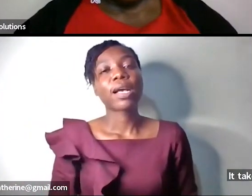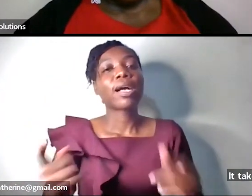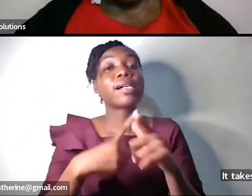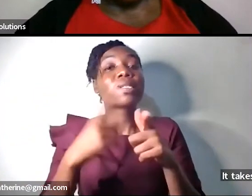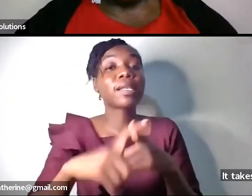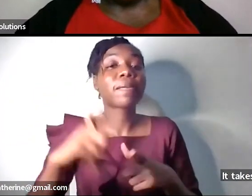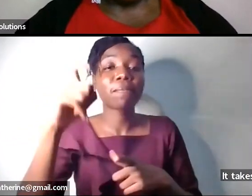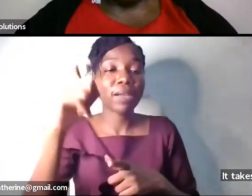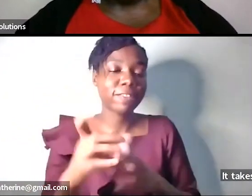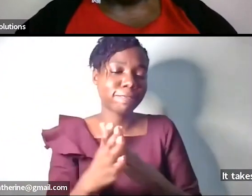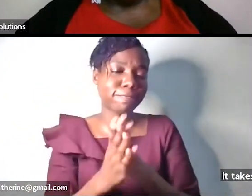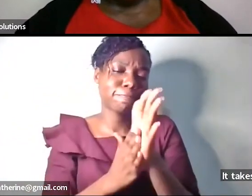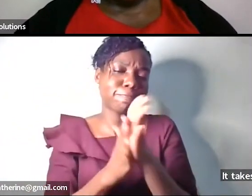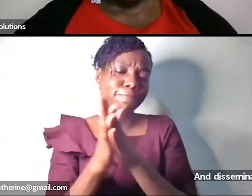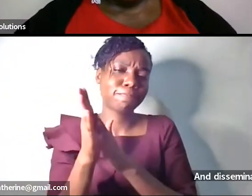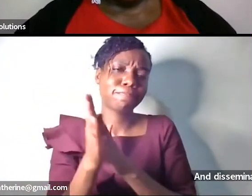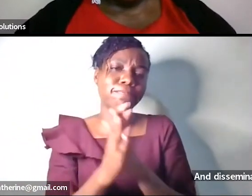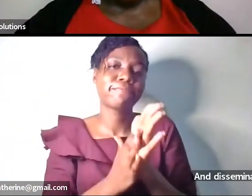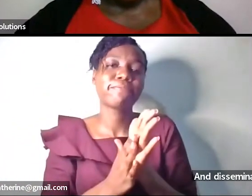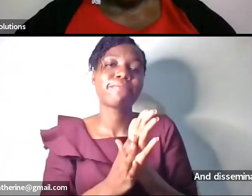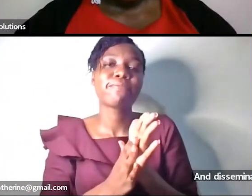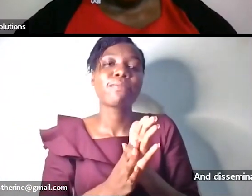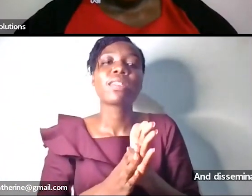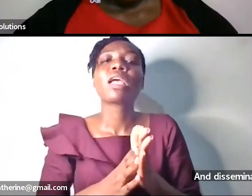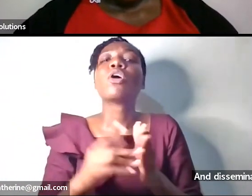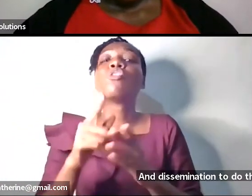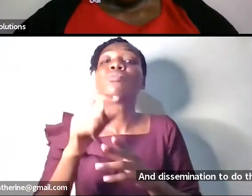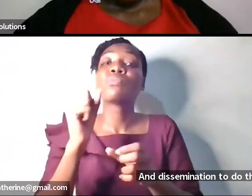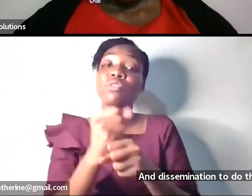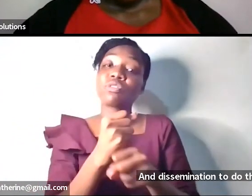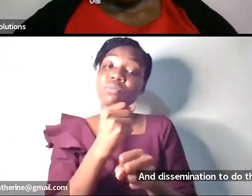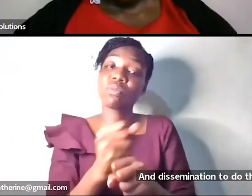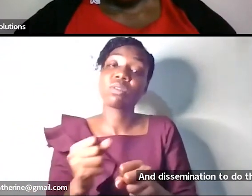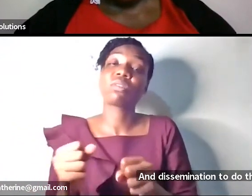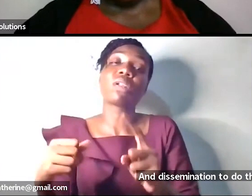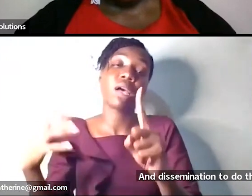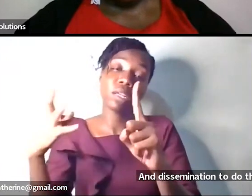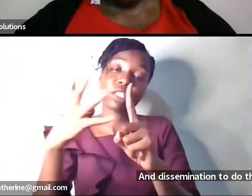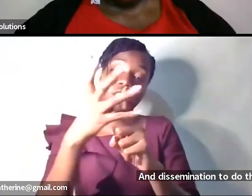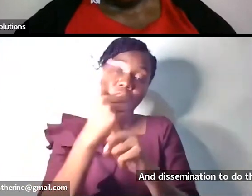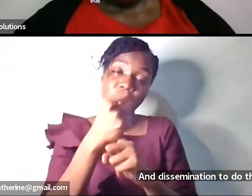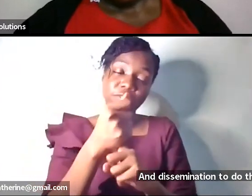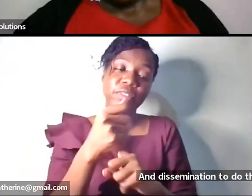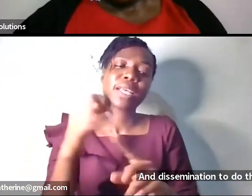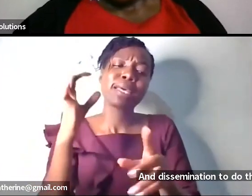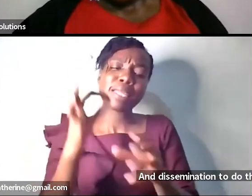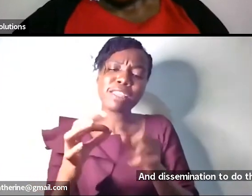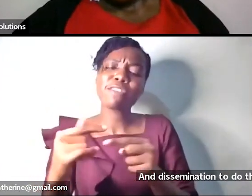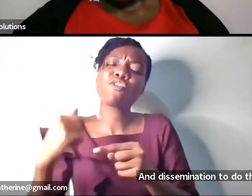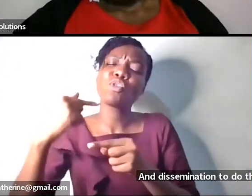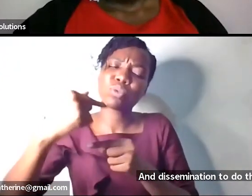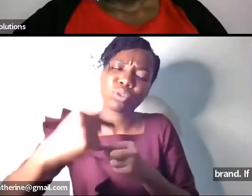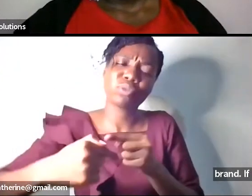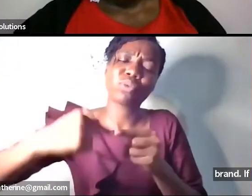this. You cannot achieve that brand if you're not persistent and